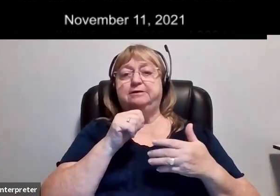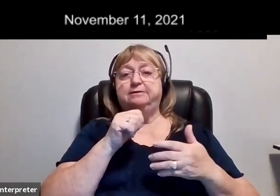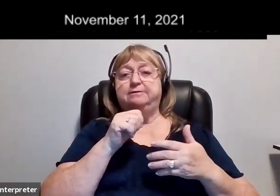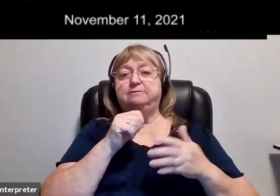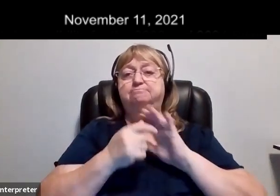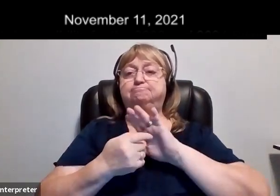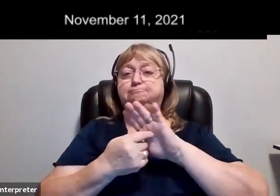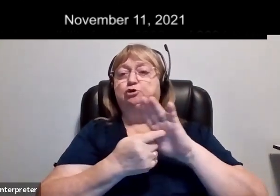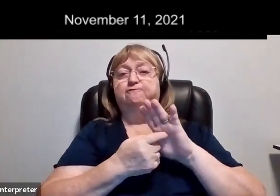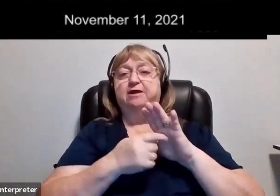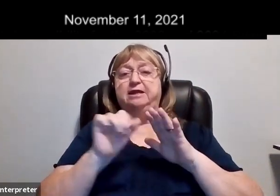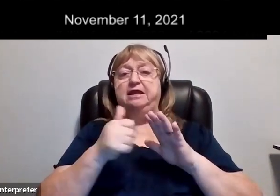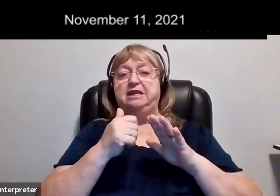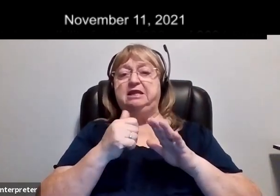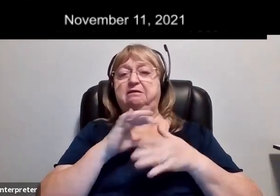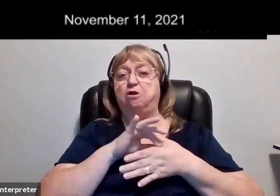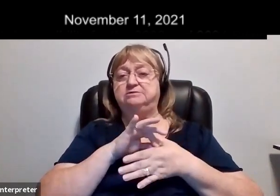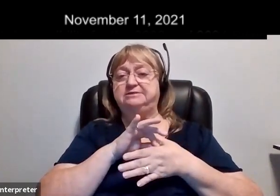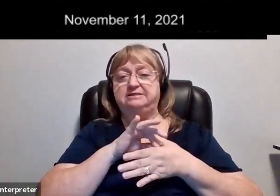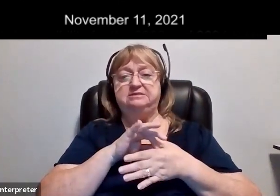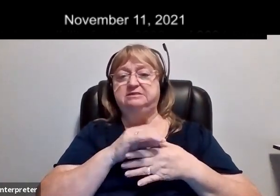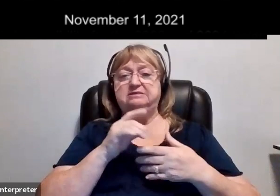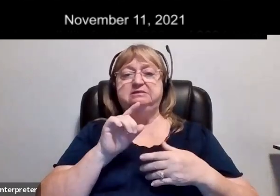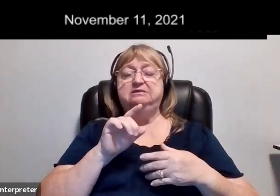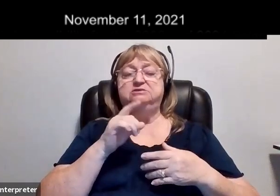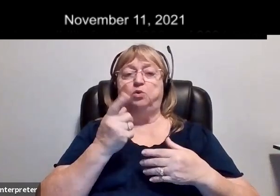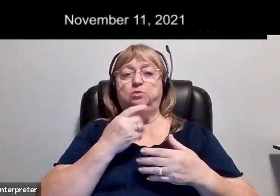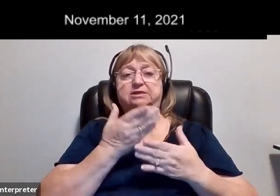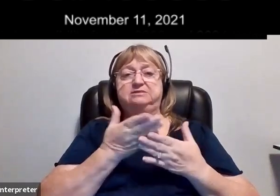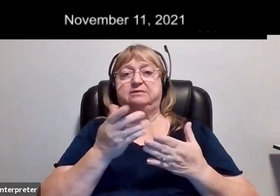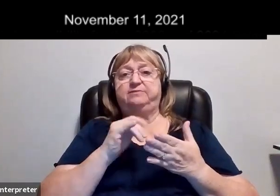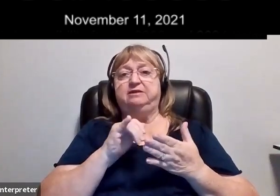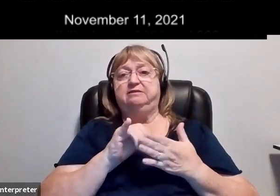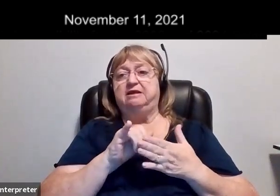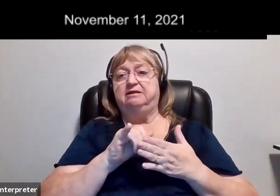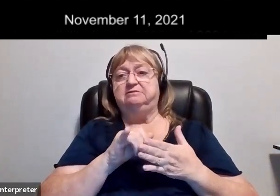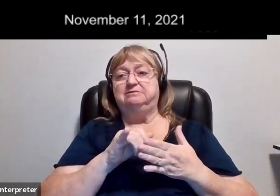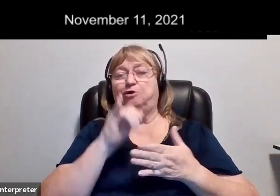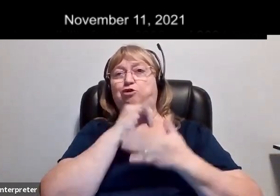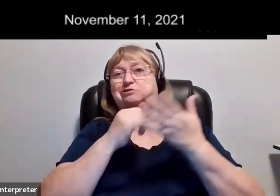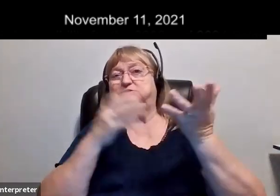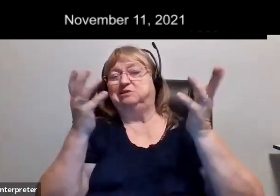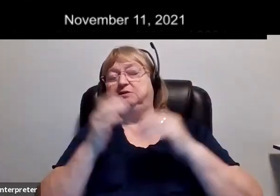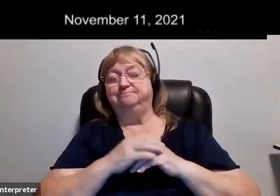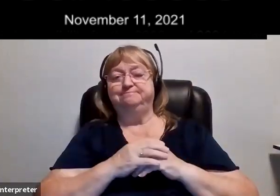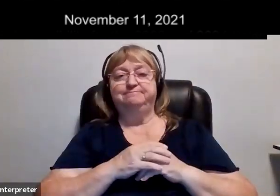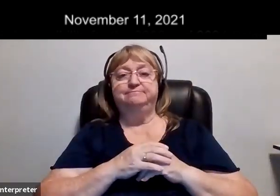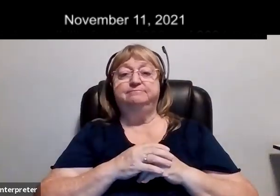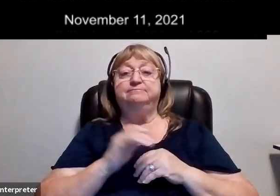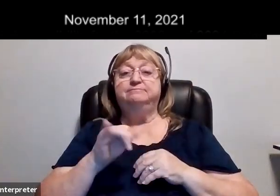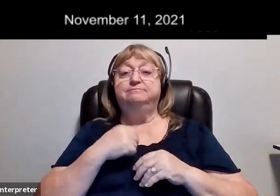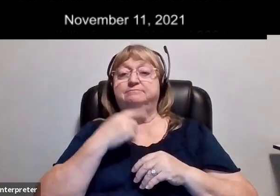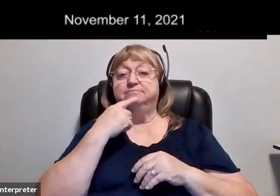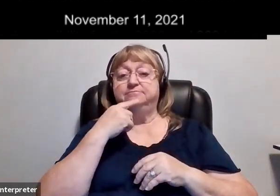conveying any content. So they are only something artistic. As I said, this section